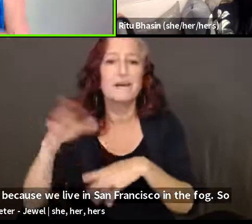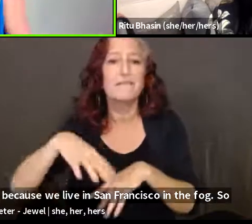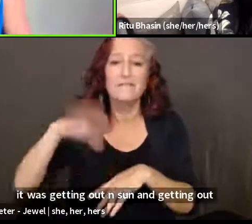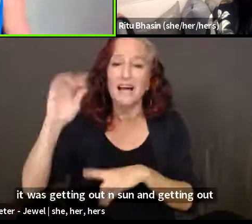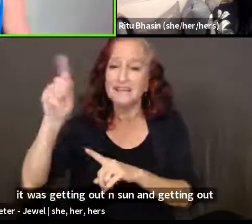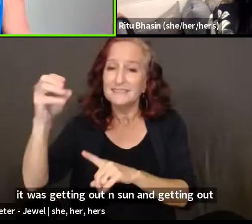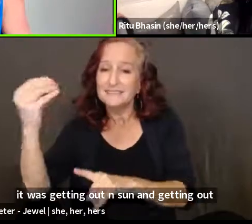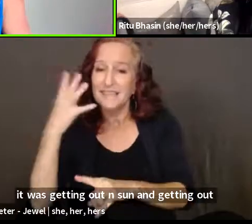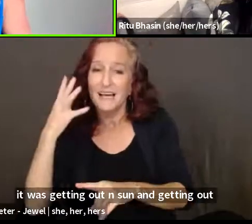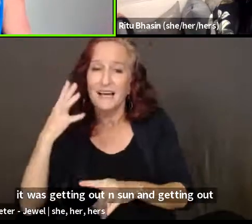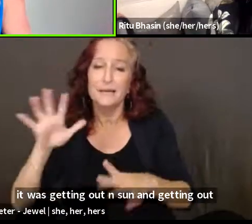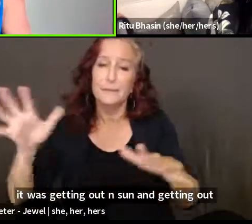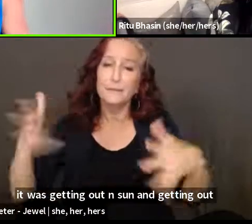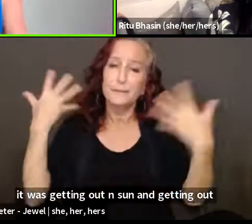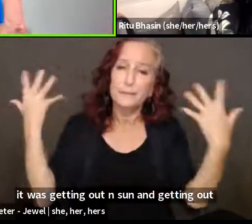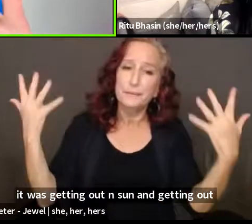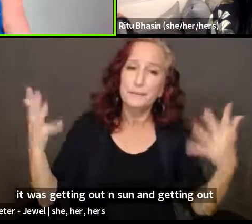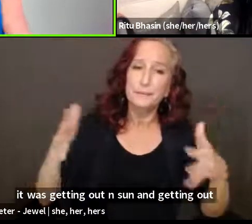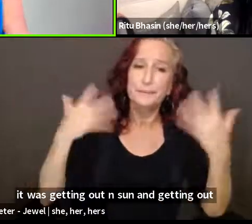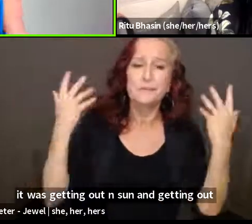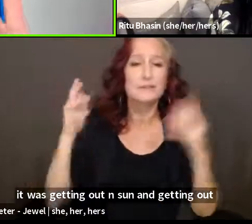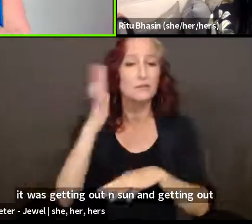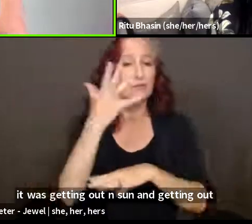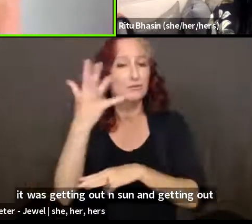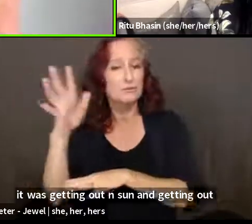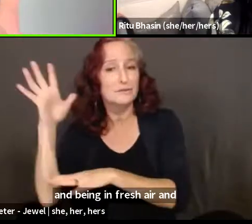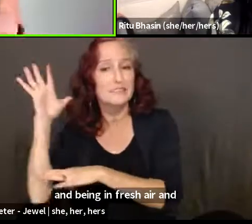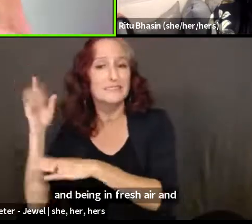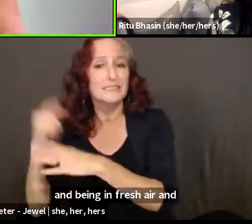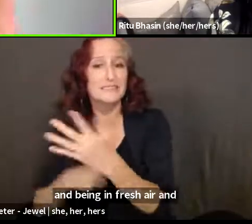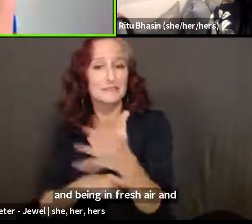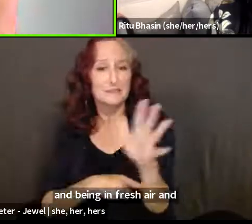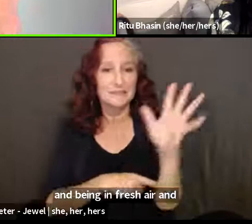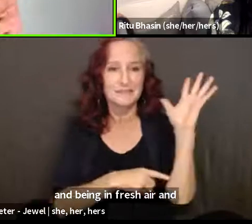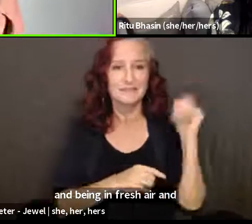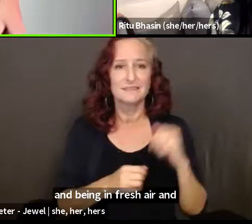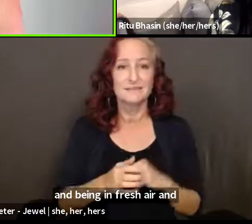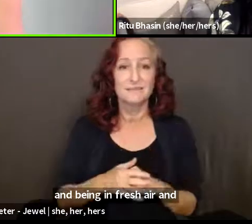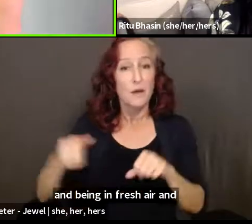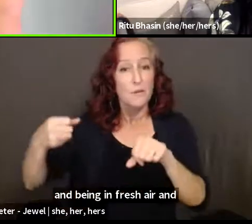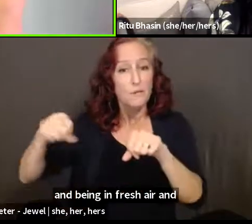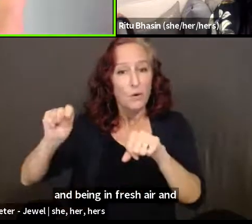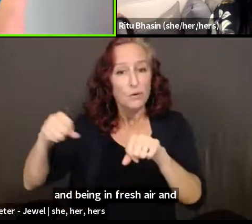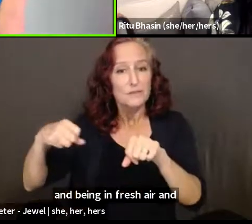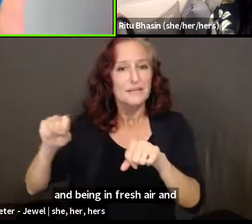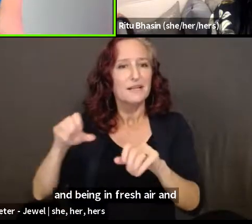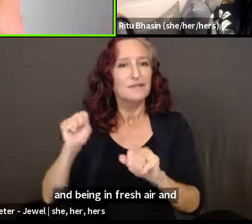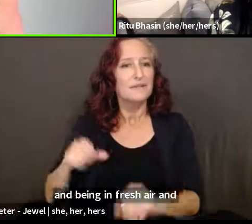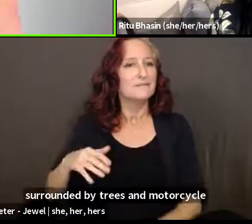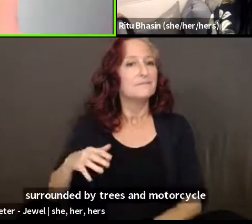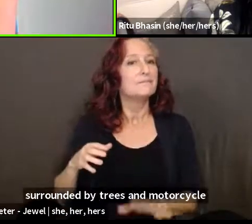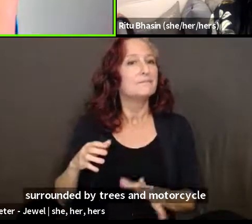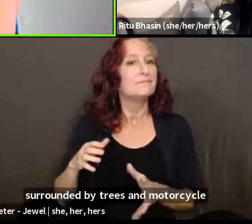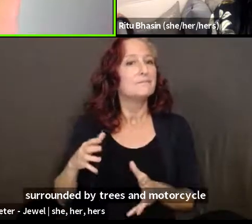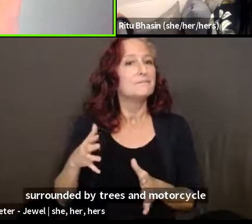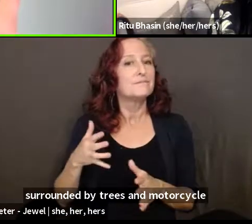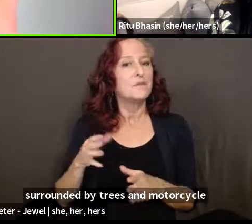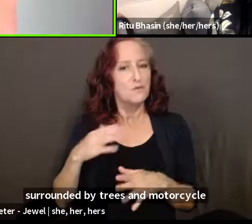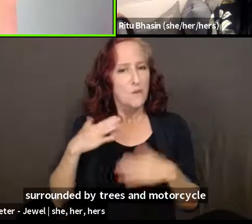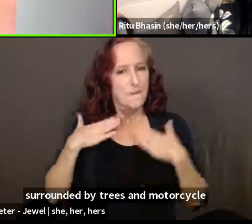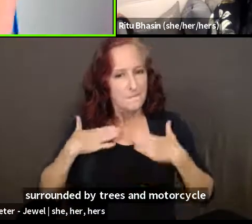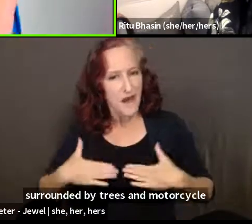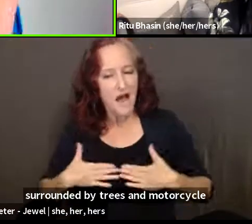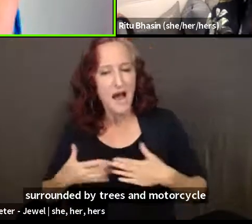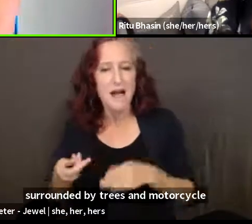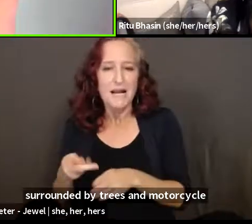and surrounded by trees. And motorcycling is a lot of kind of moving your whole body, moving your